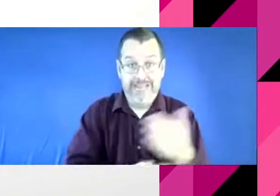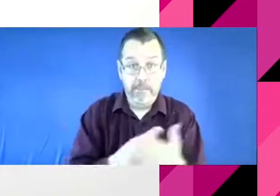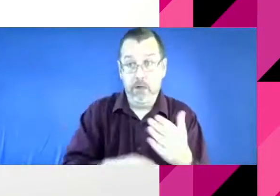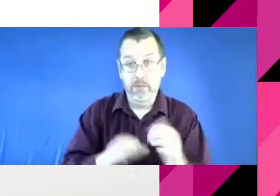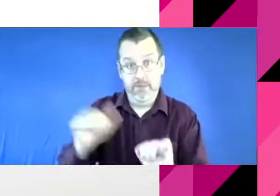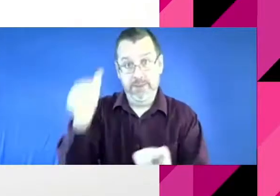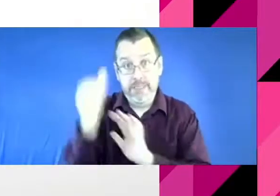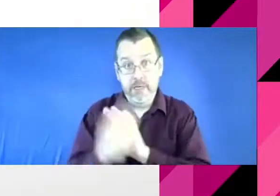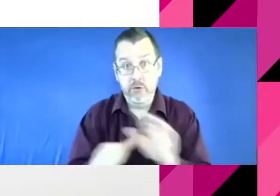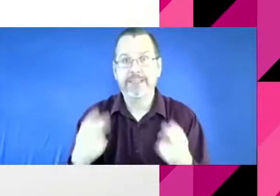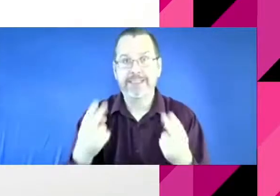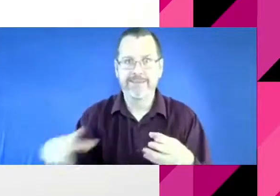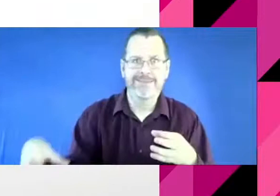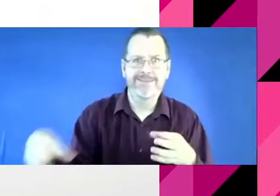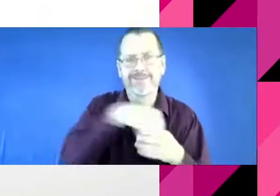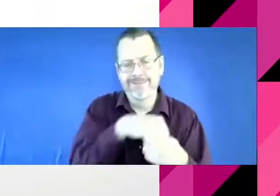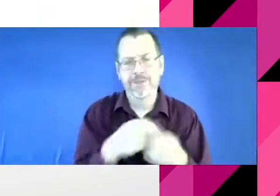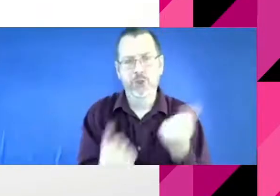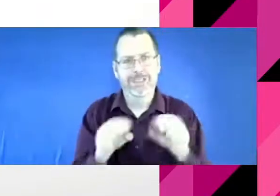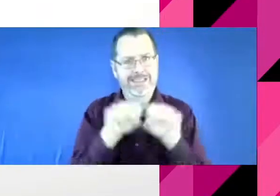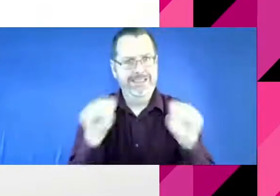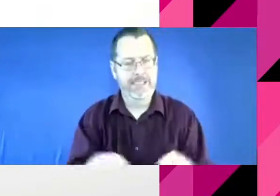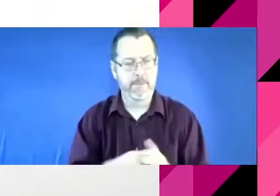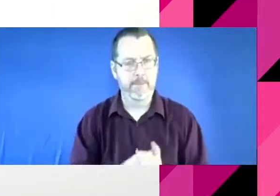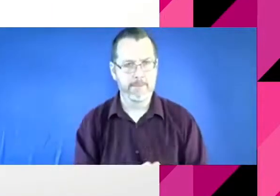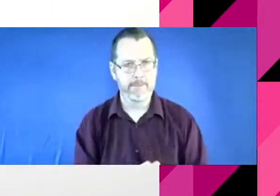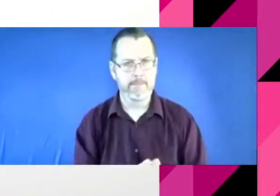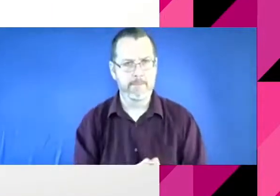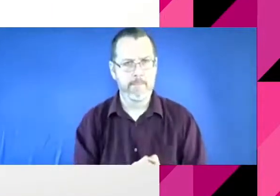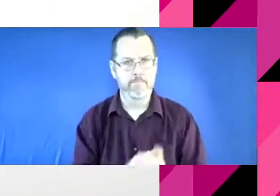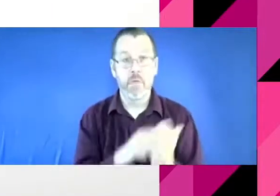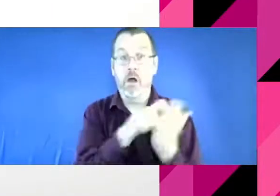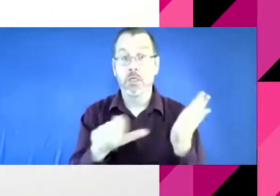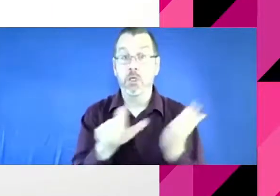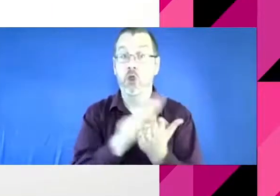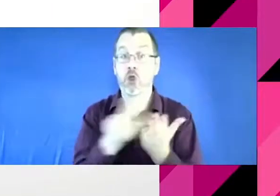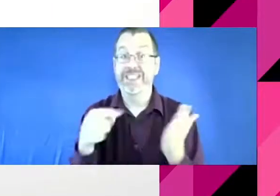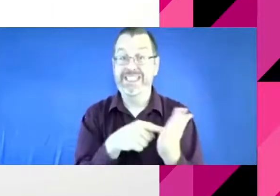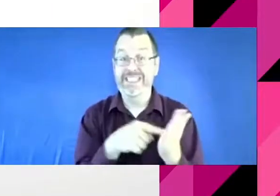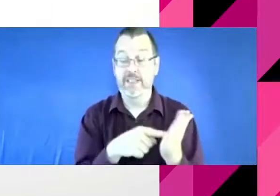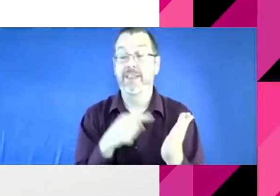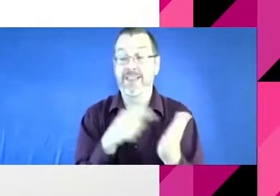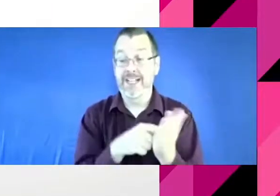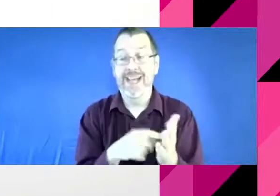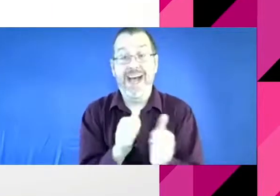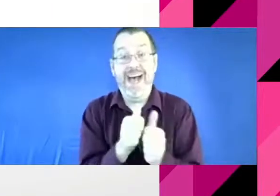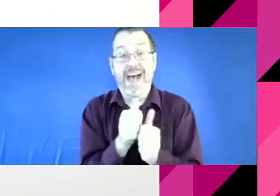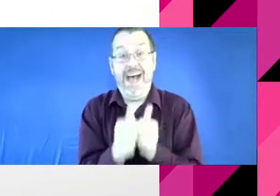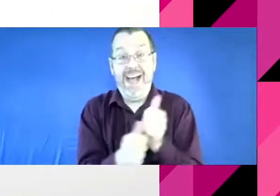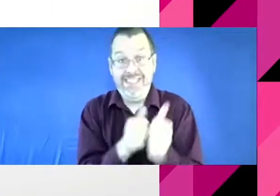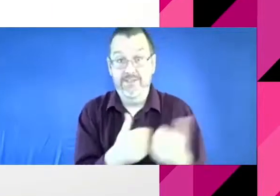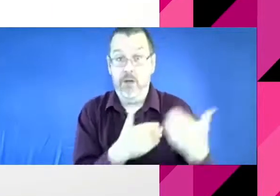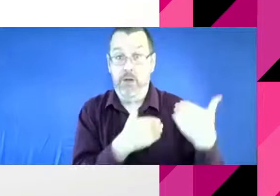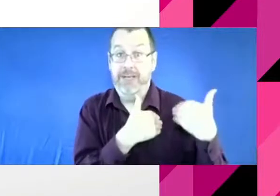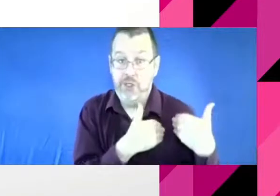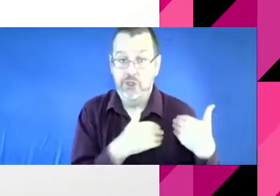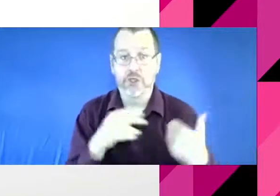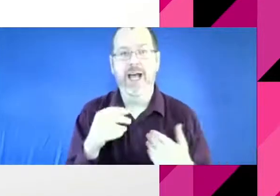justice system. Article 13 is an active obligation, not a passive one, and the NDS reflects